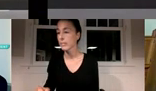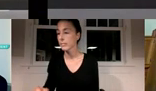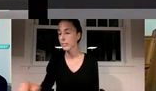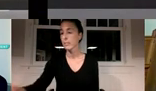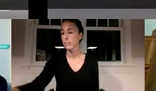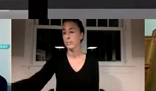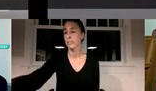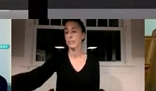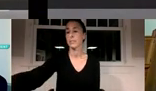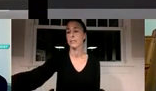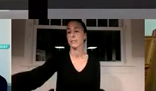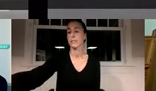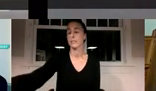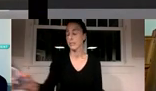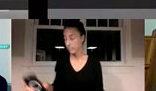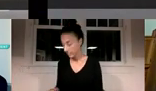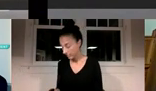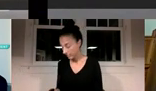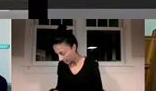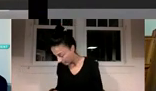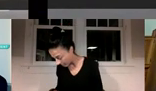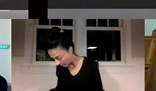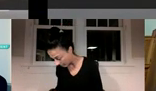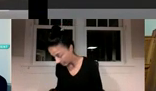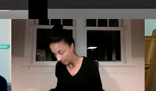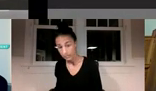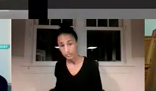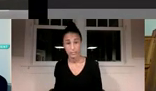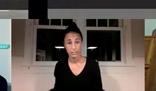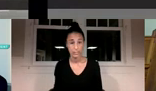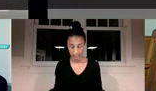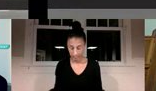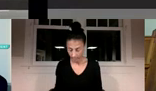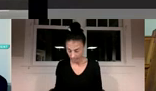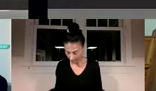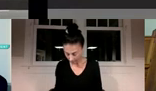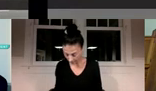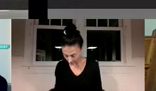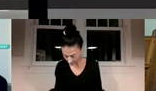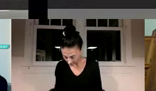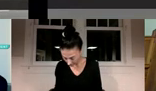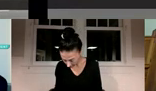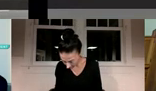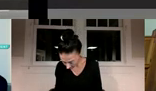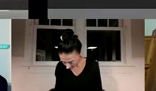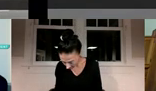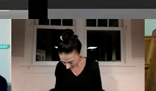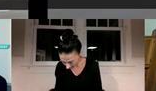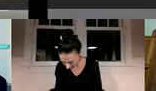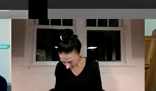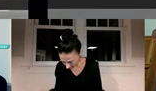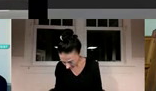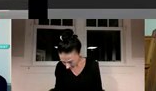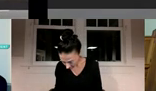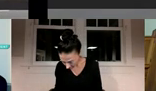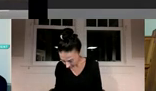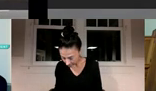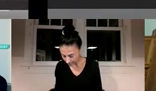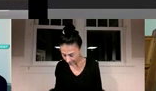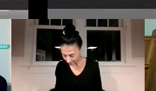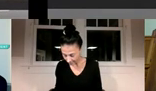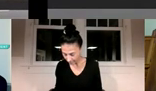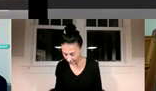dwelling units, like you see in the top left-hand corner, are often developed between 1 to 5 dwelling units per acre